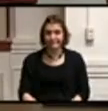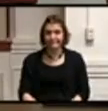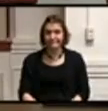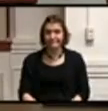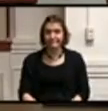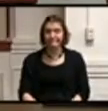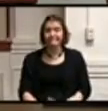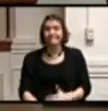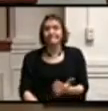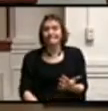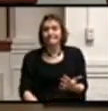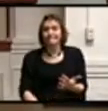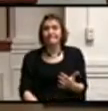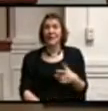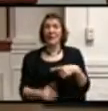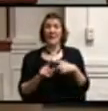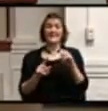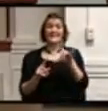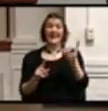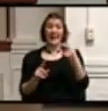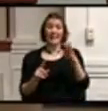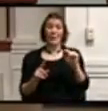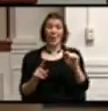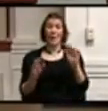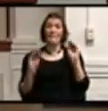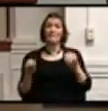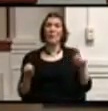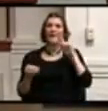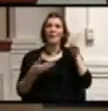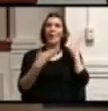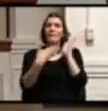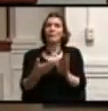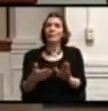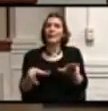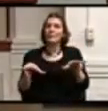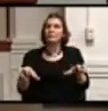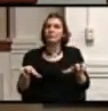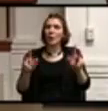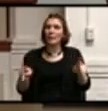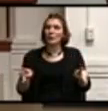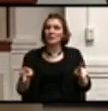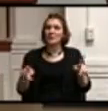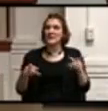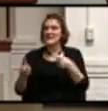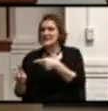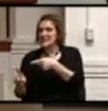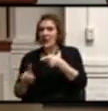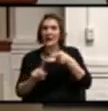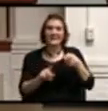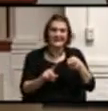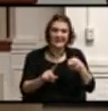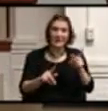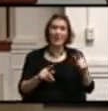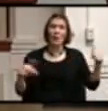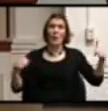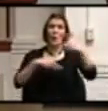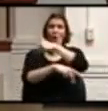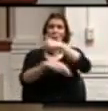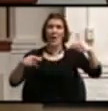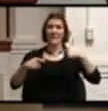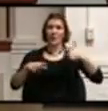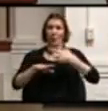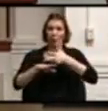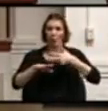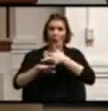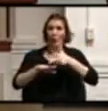It's not great with the Sallyport down here or here, because you've got police vehicles trying to cross in front of pedestrians trying to get to the building and all of